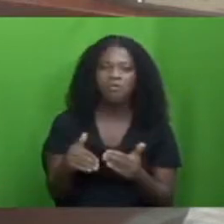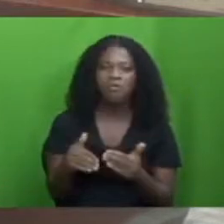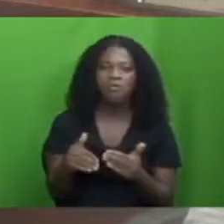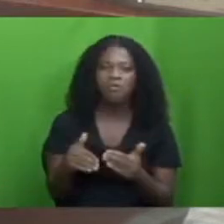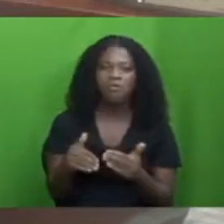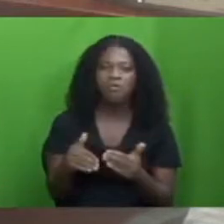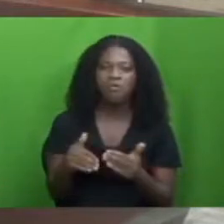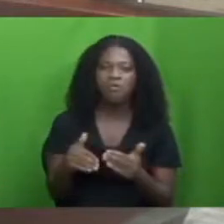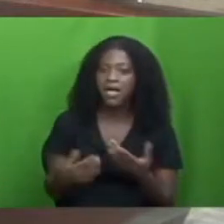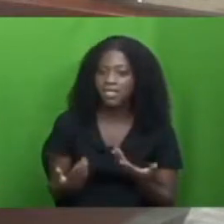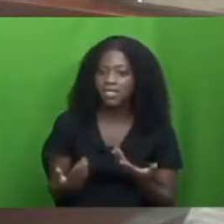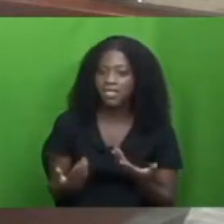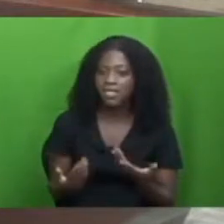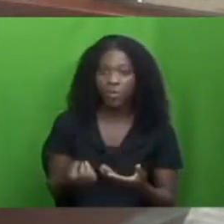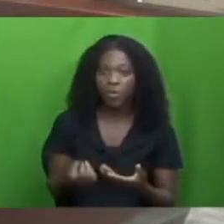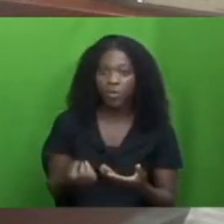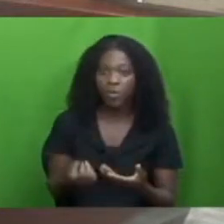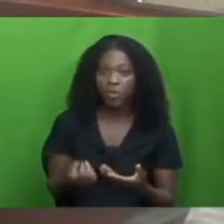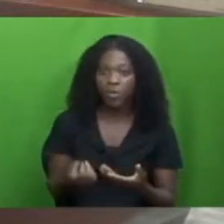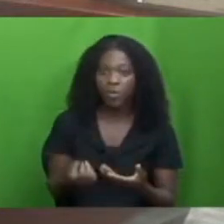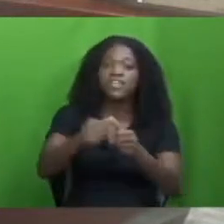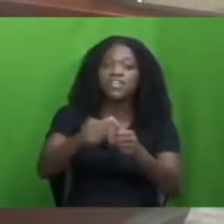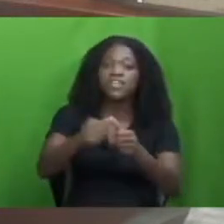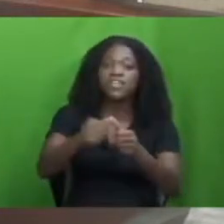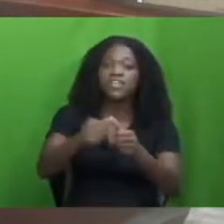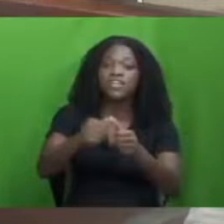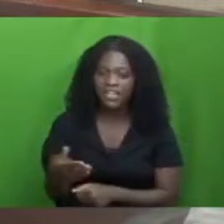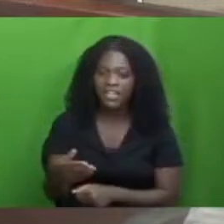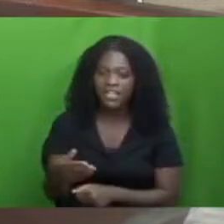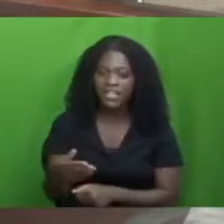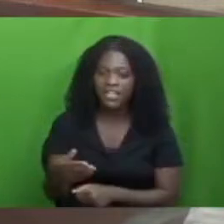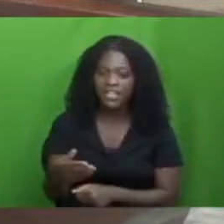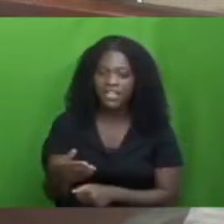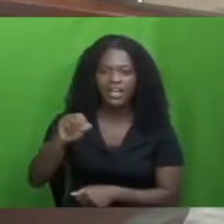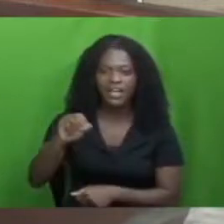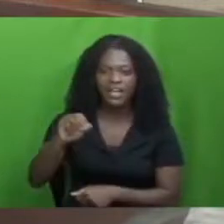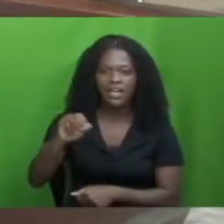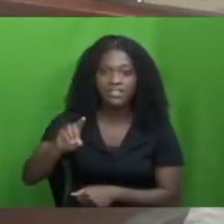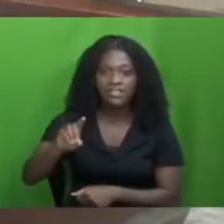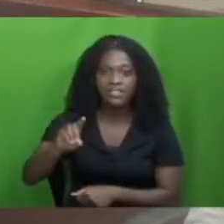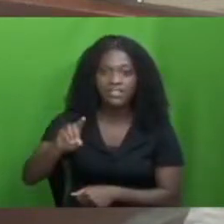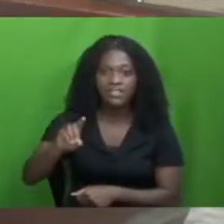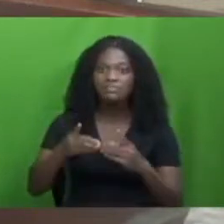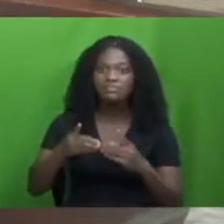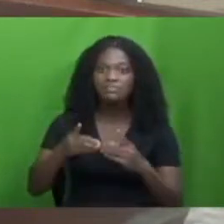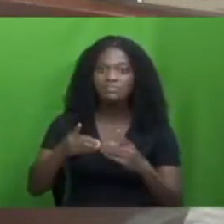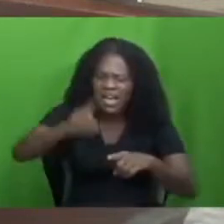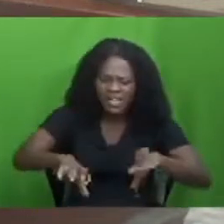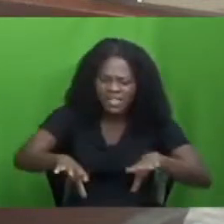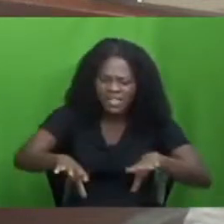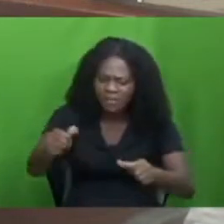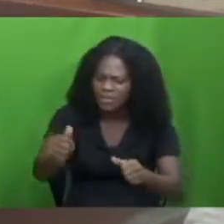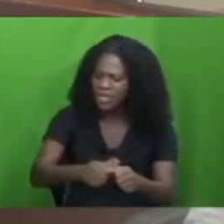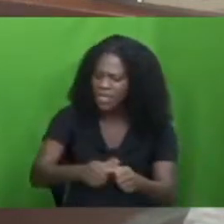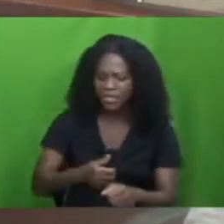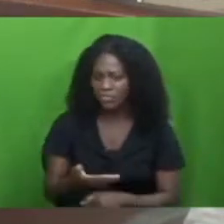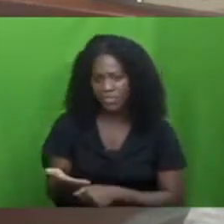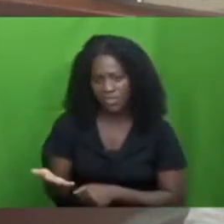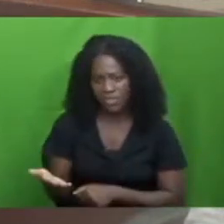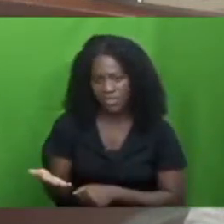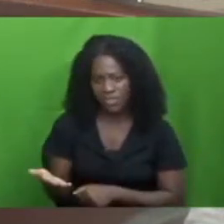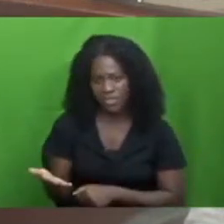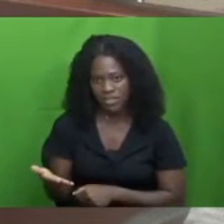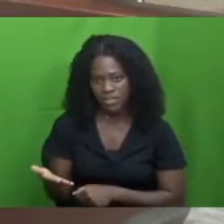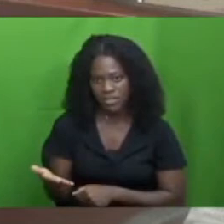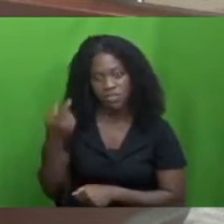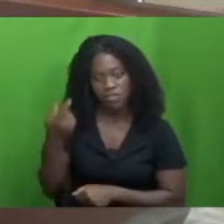of the document. Certainly you may skip some. And if you don't even leave it, assuming you even read everything, the